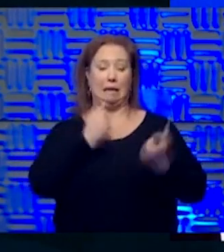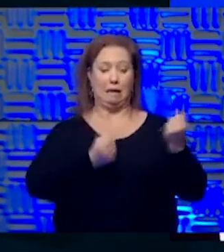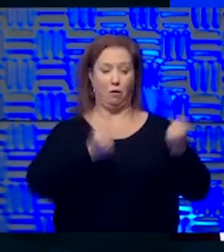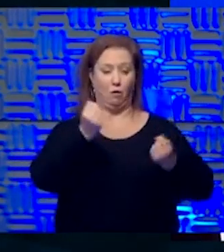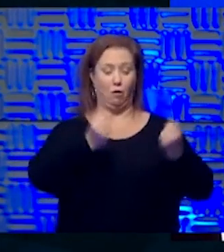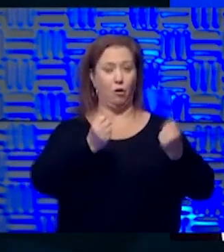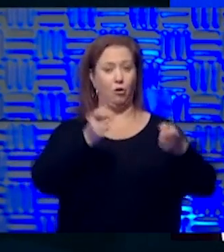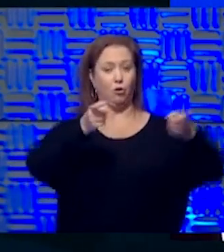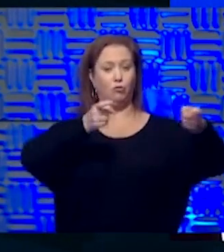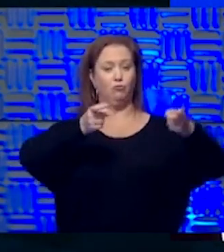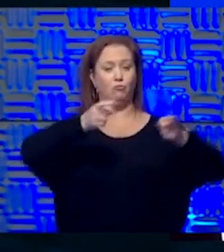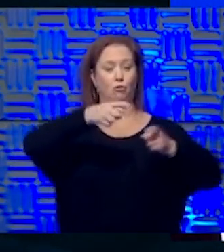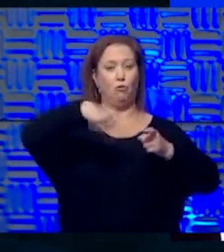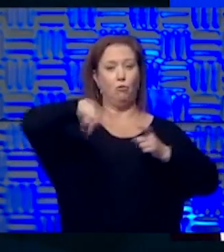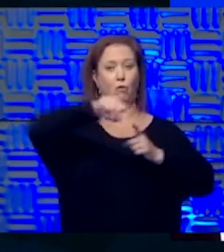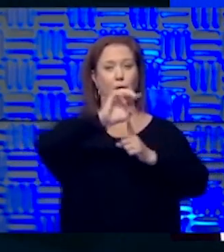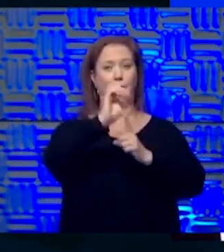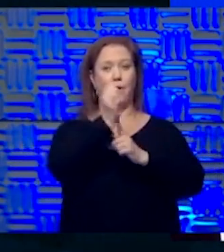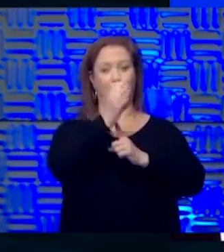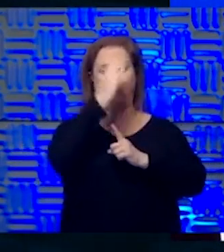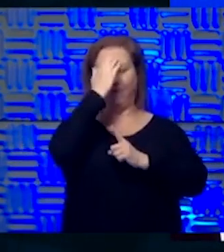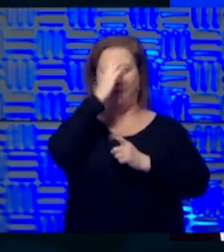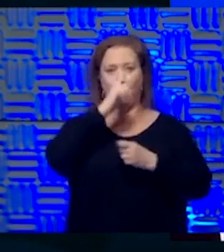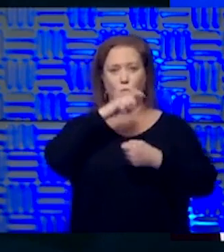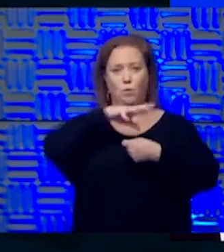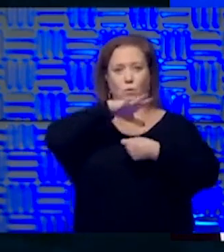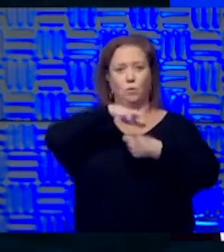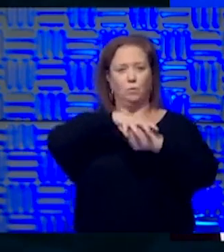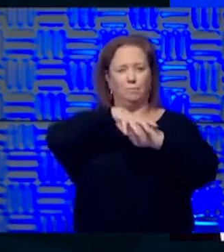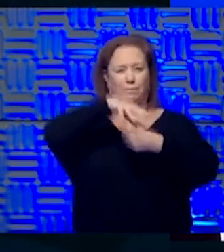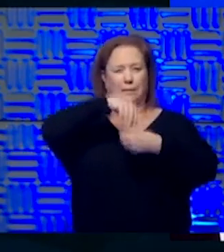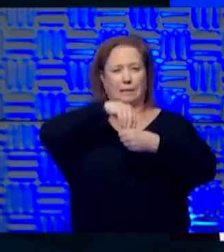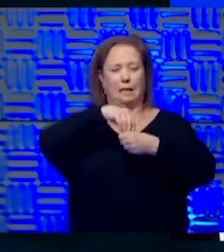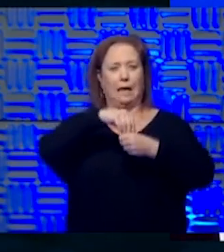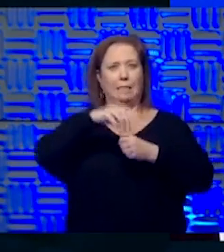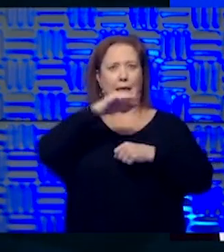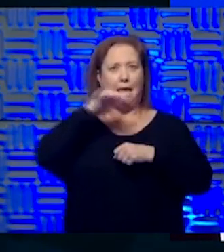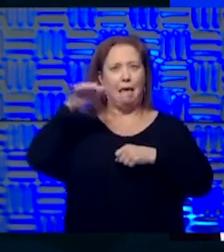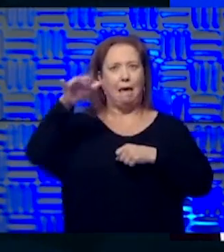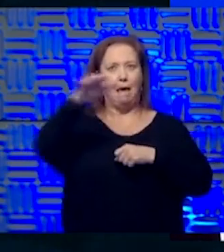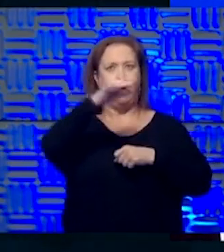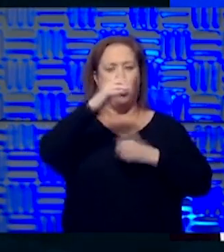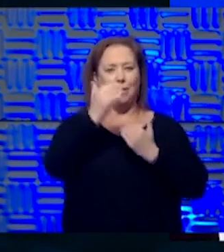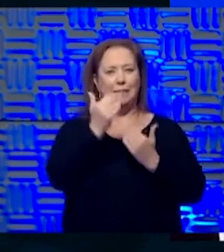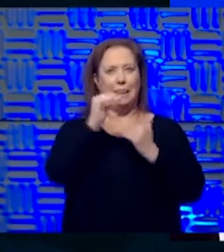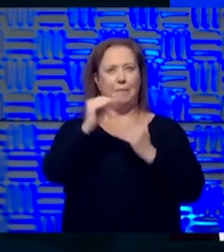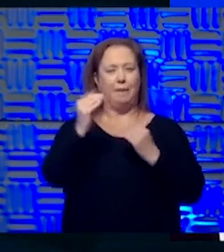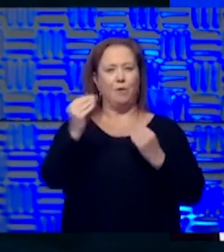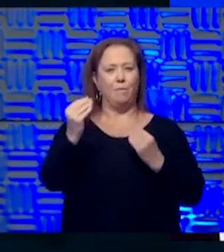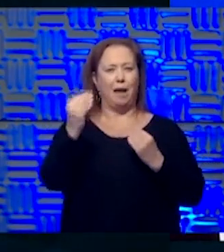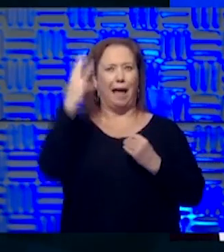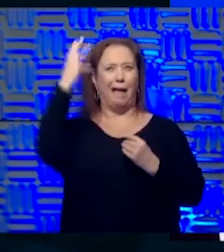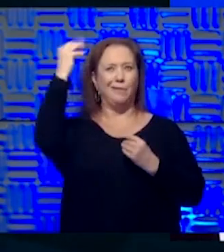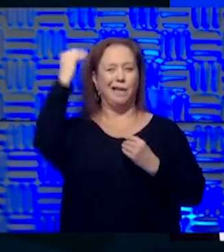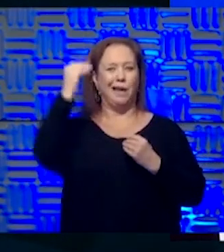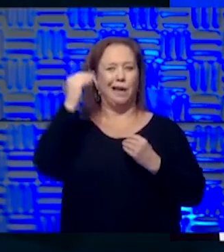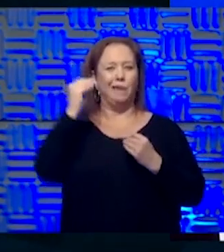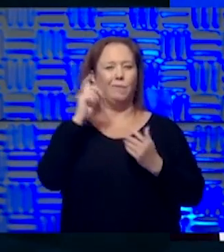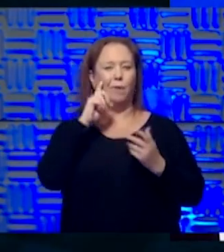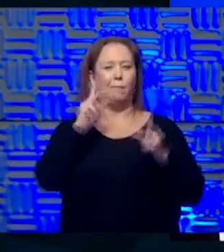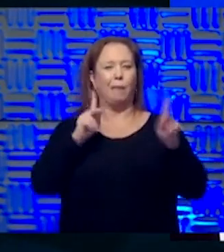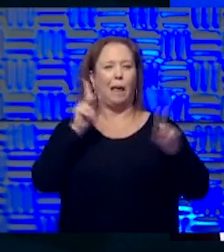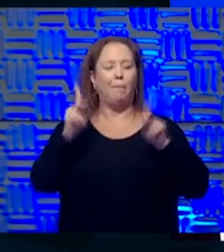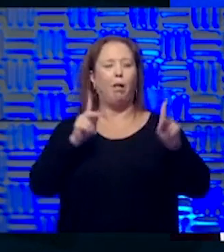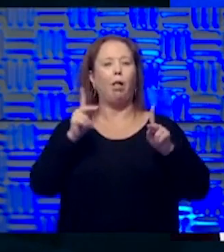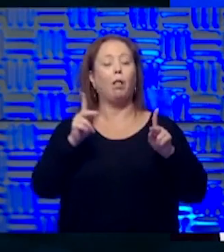you can control your environment. You know who's in it. There's not as much recirculated air from the outside, from a bunch of passengers around